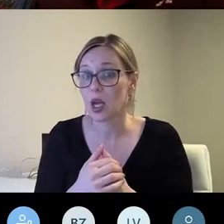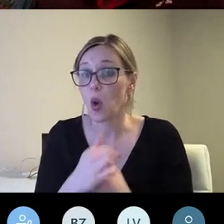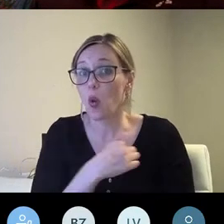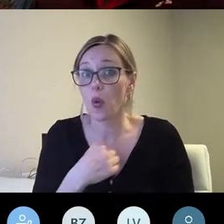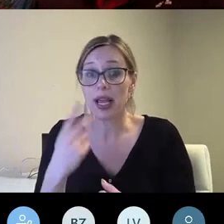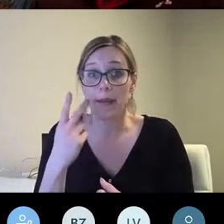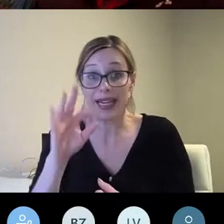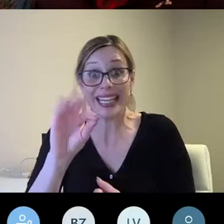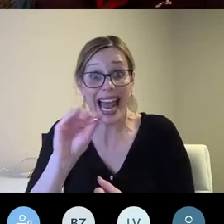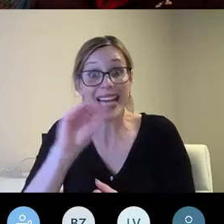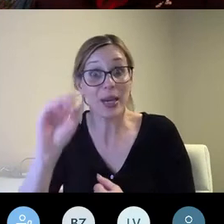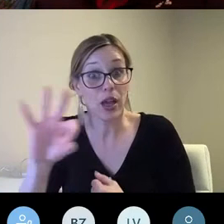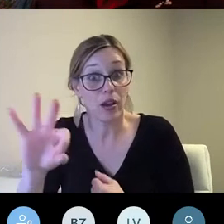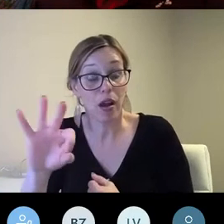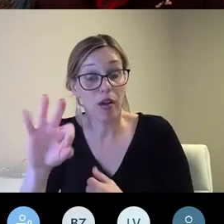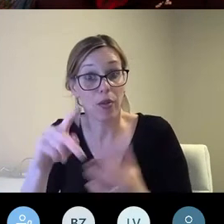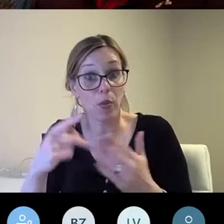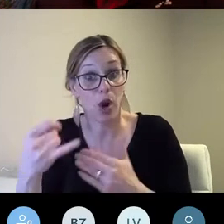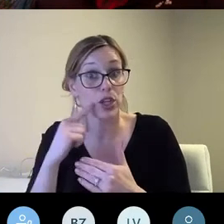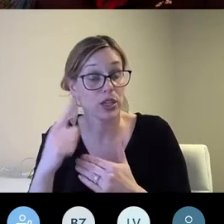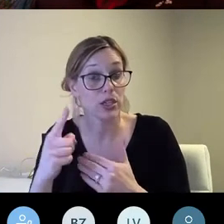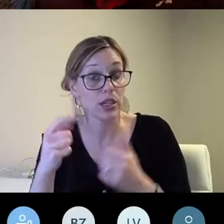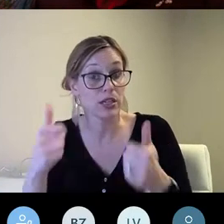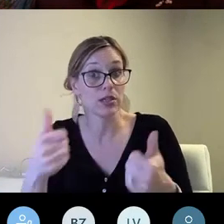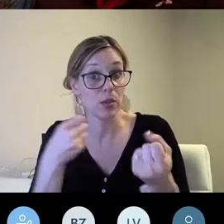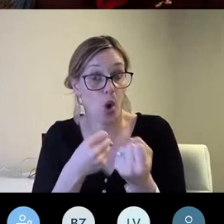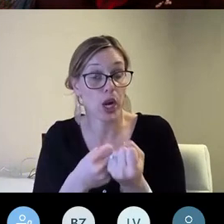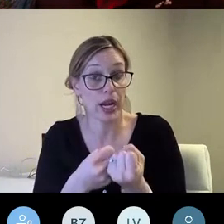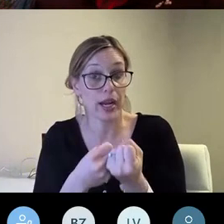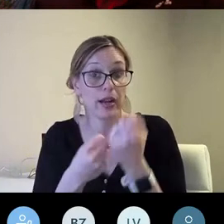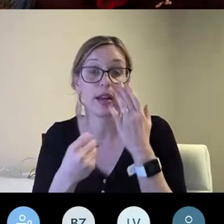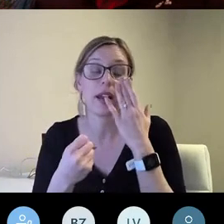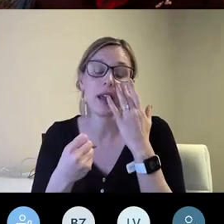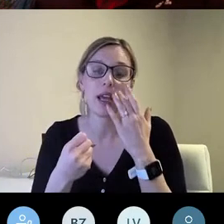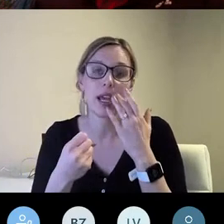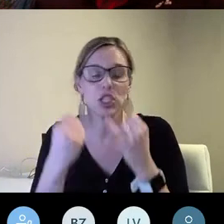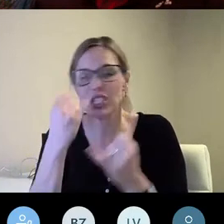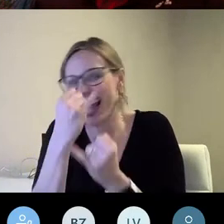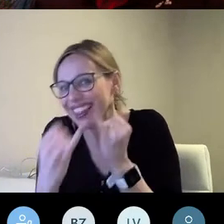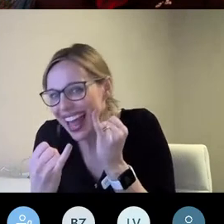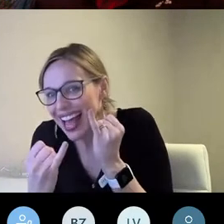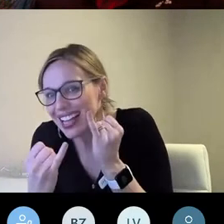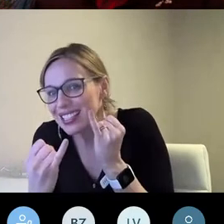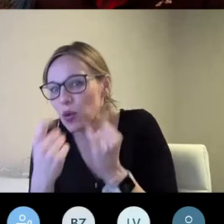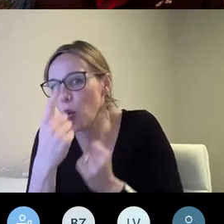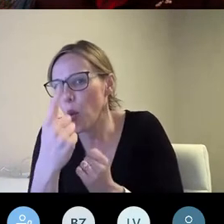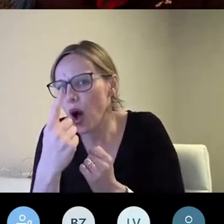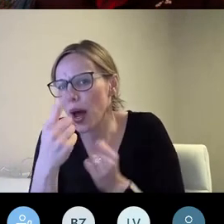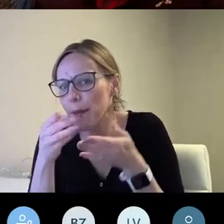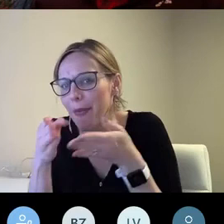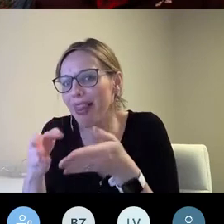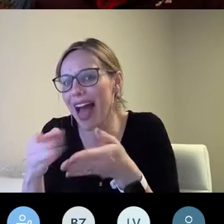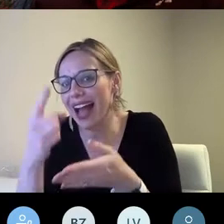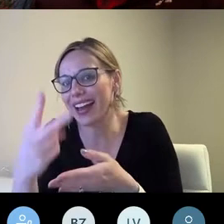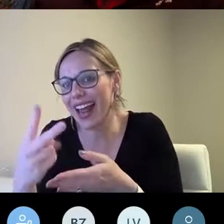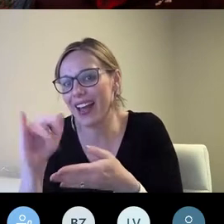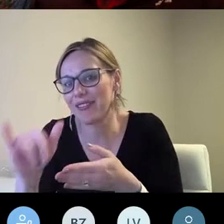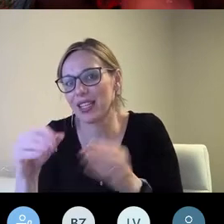project is on board or supported, and it's just those last block and a half really that are challenging at this